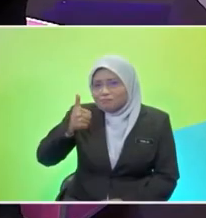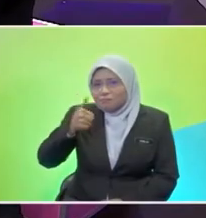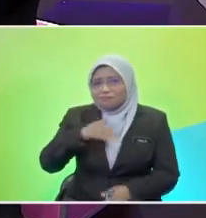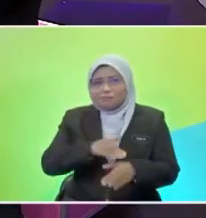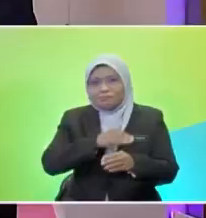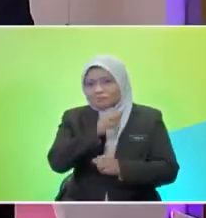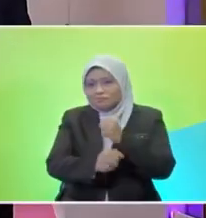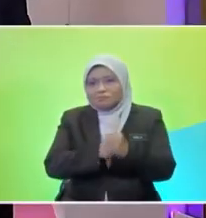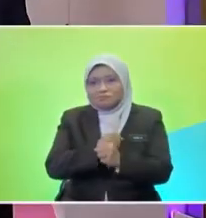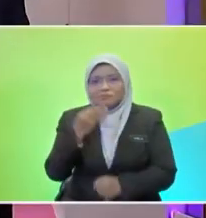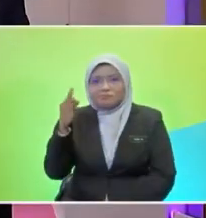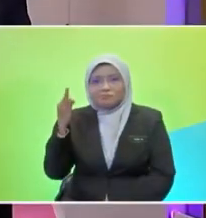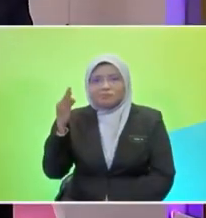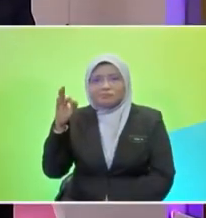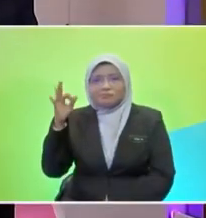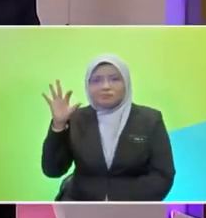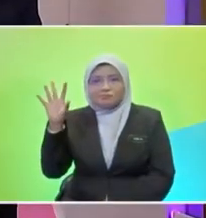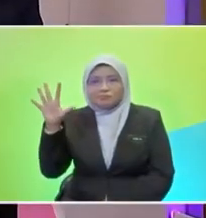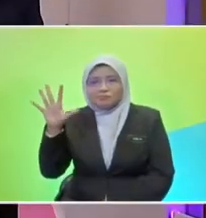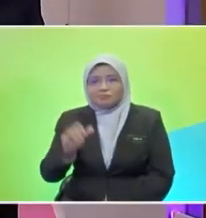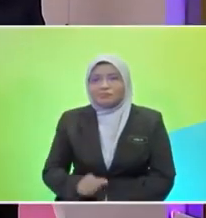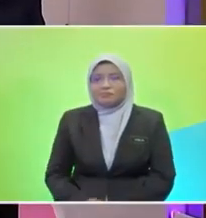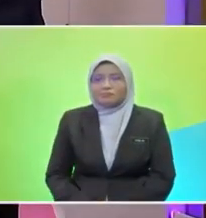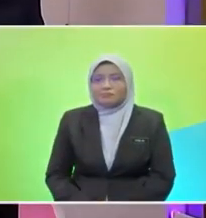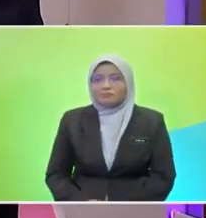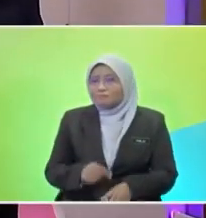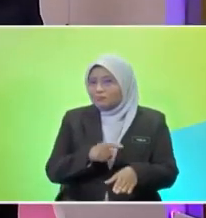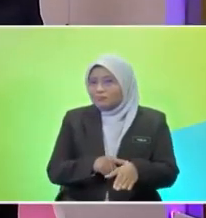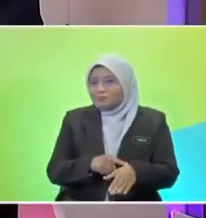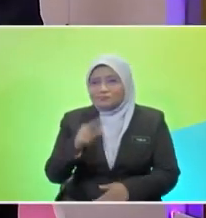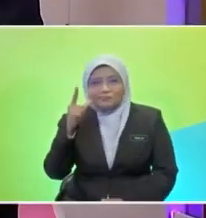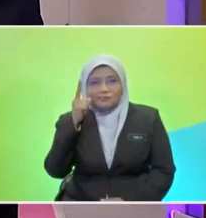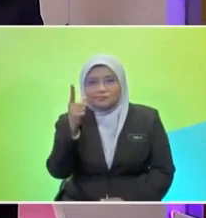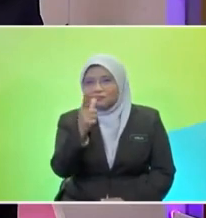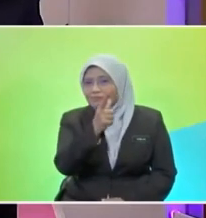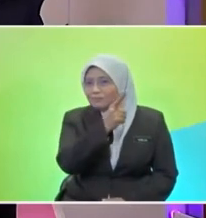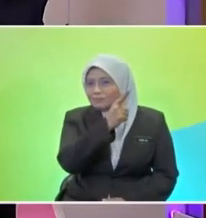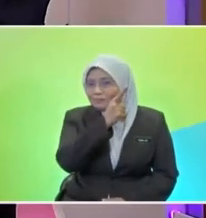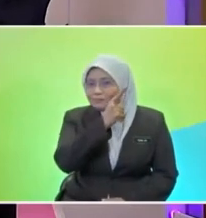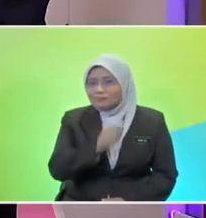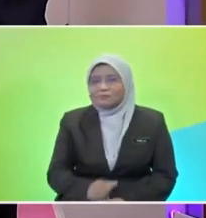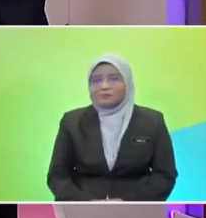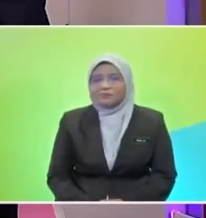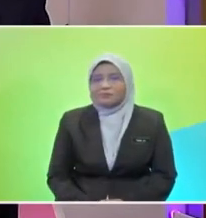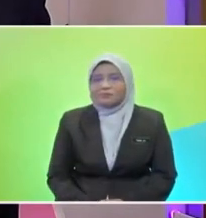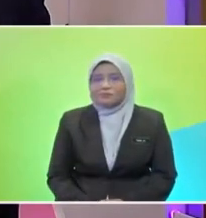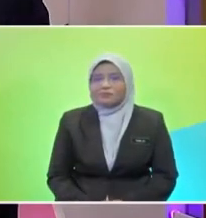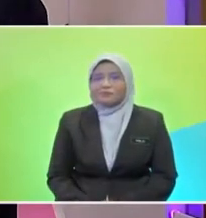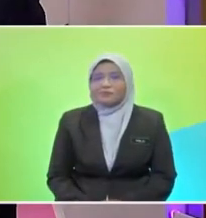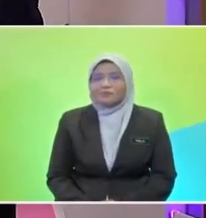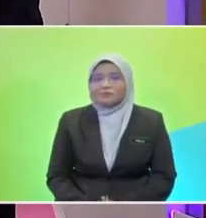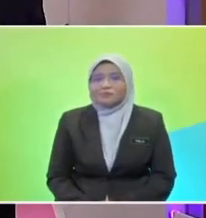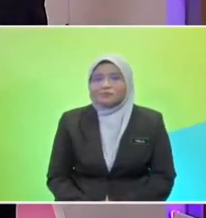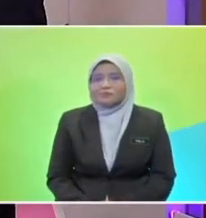1989 Asia's number one performer title in the Asian Popular Music Awards competition, where in Royal Albert